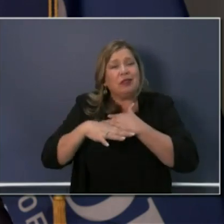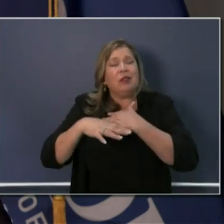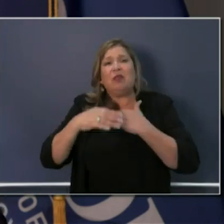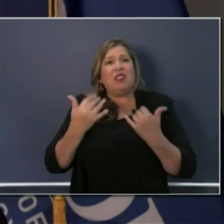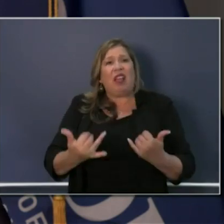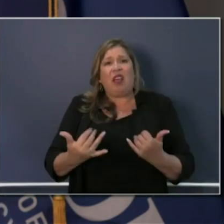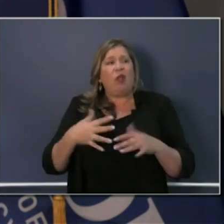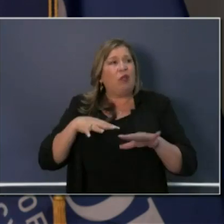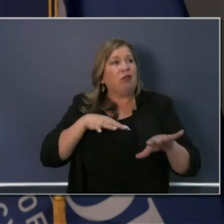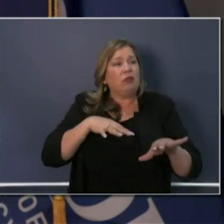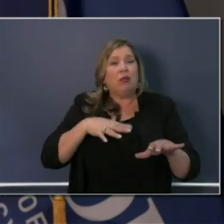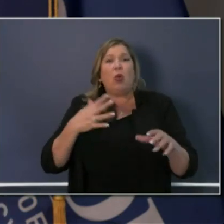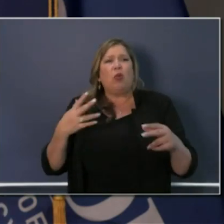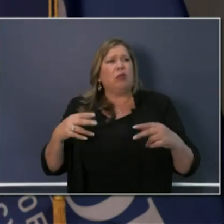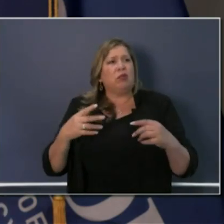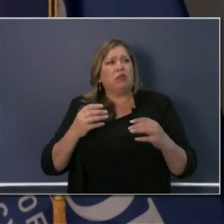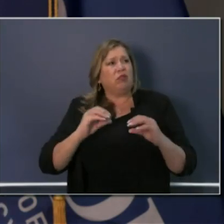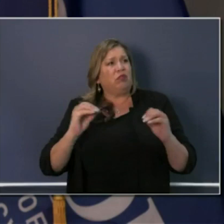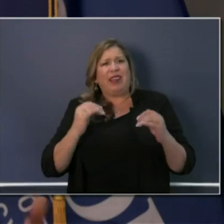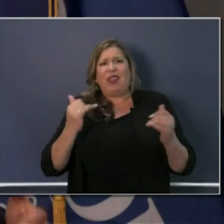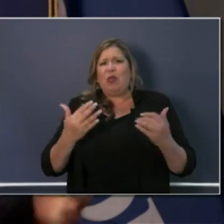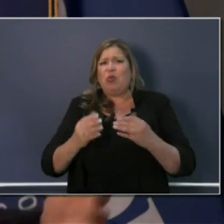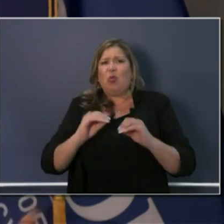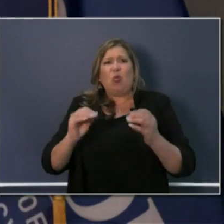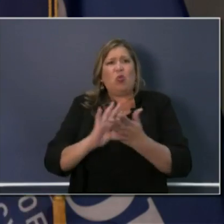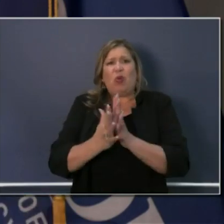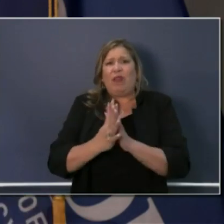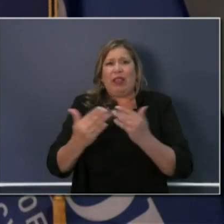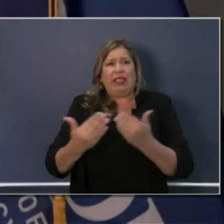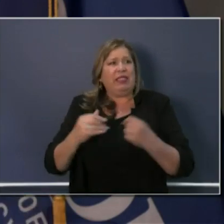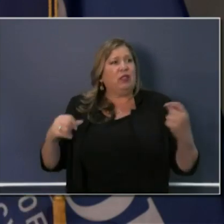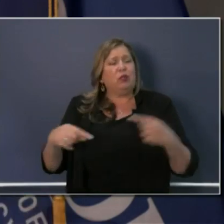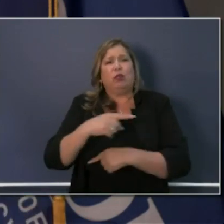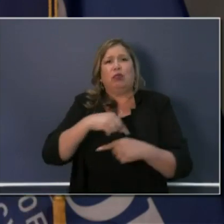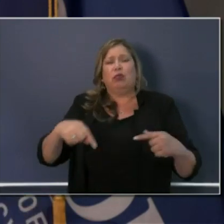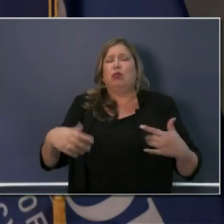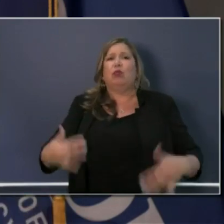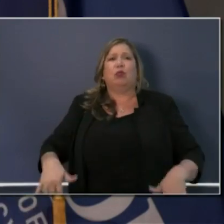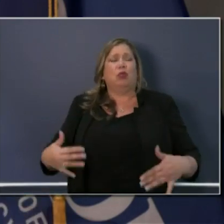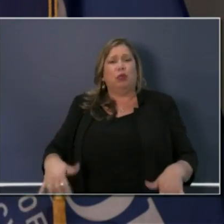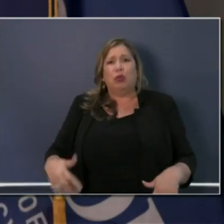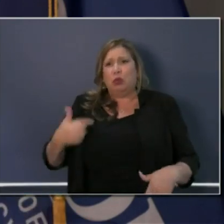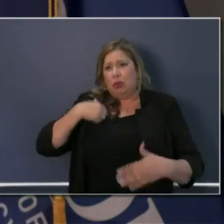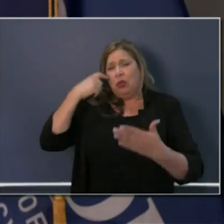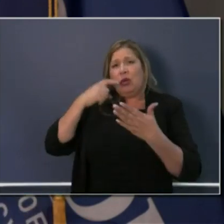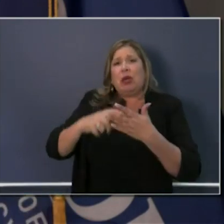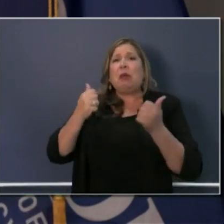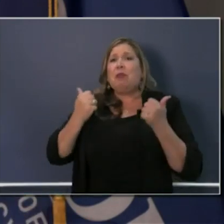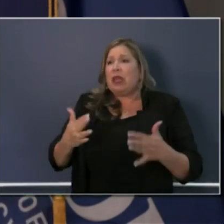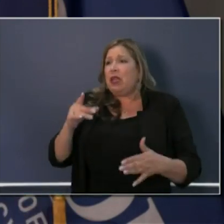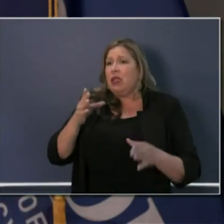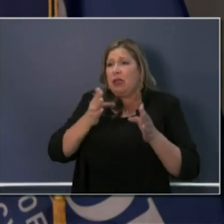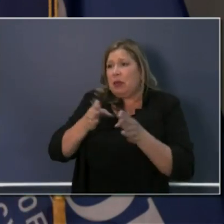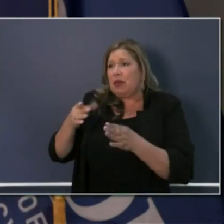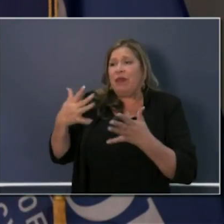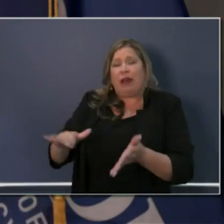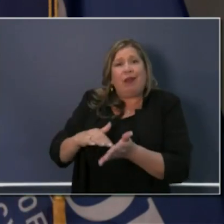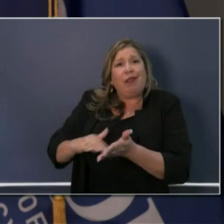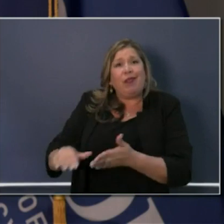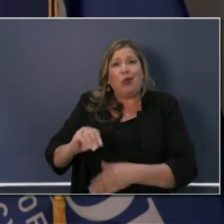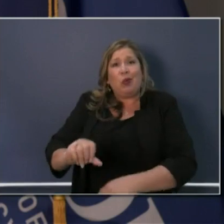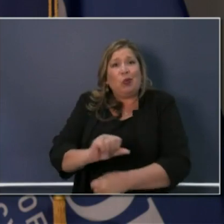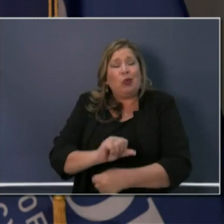reduce congestion in this state, and to recognize the number of people that have been laid off and the impacts to the restaurants and hotels,